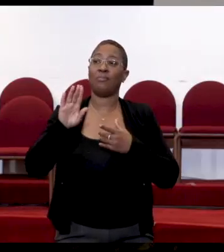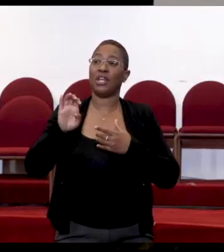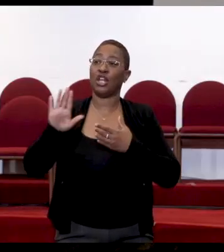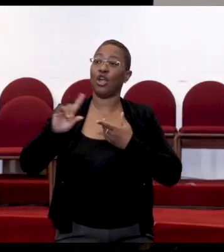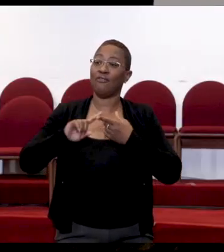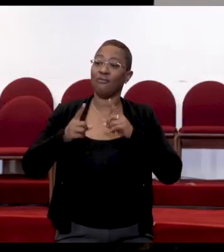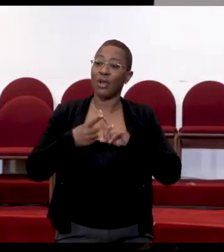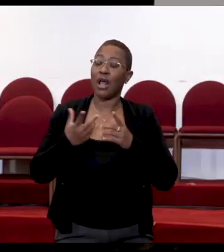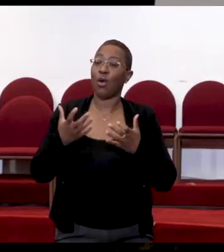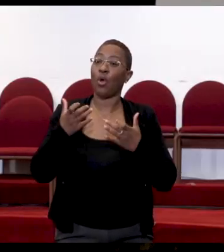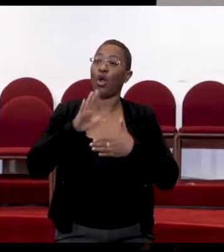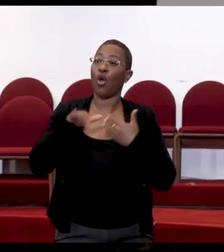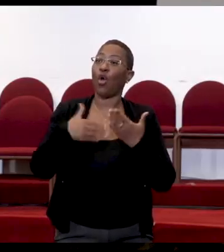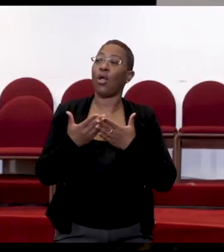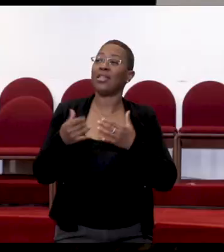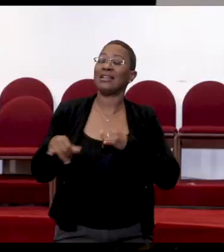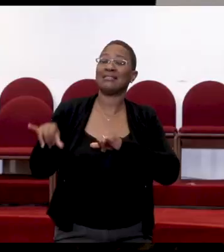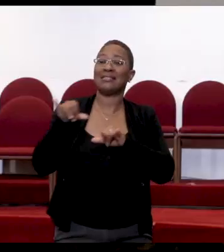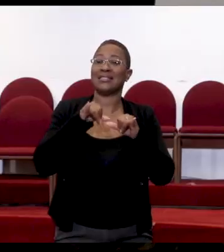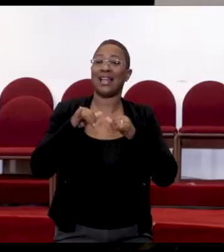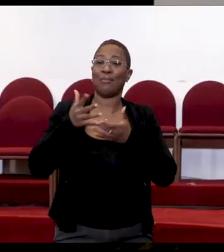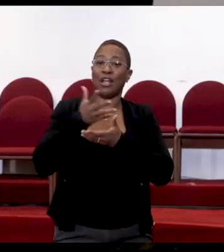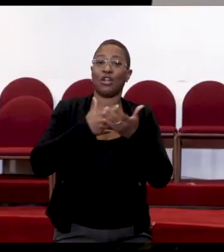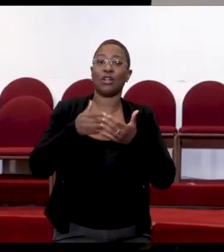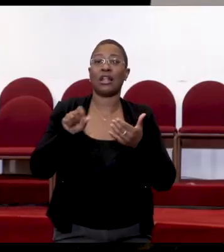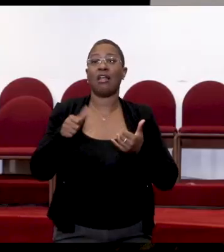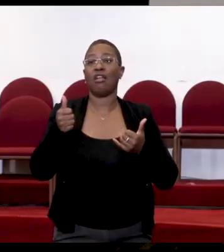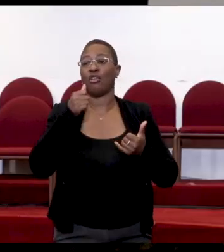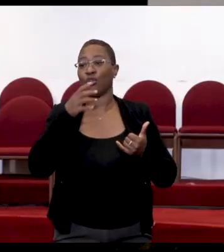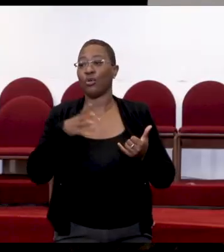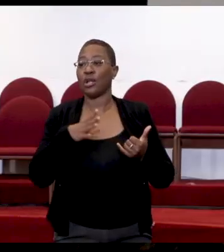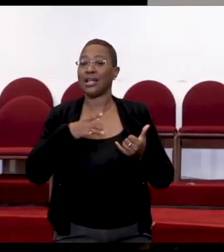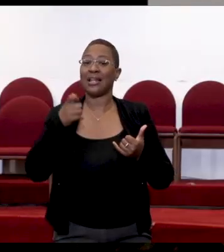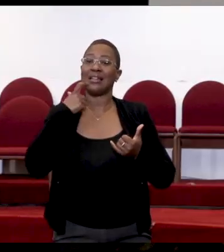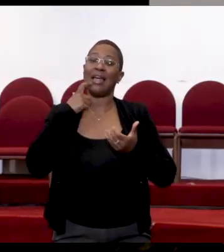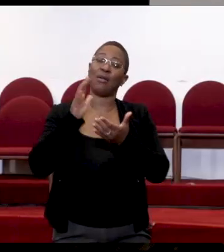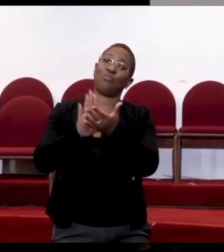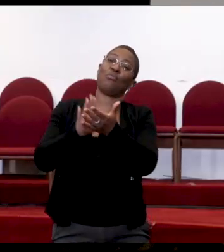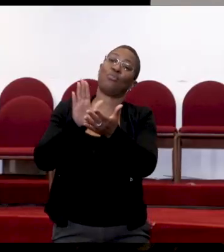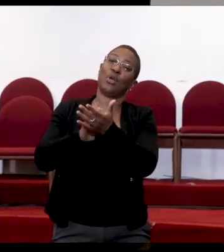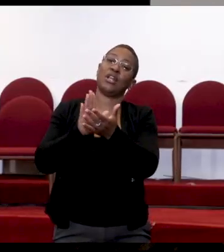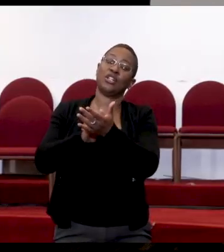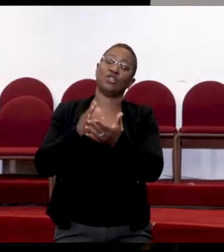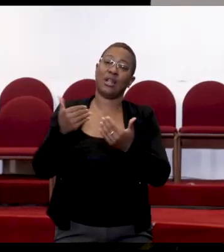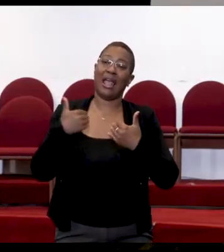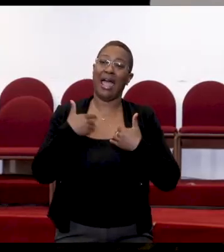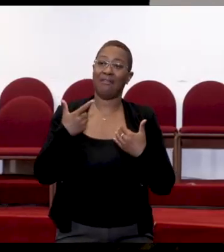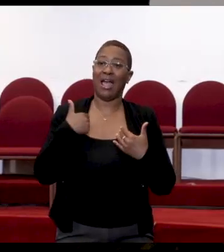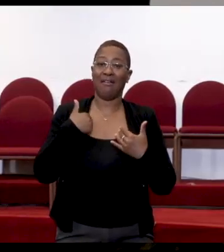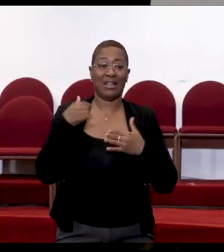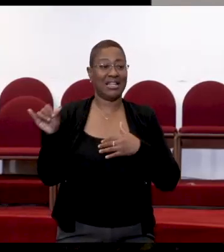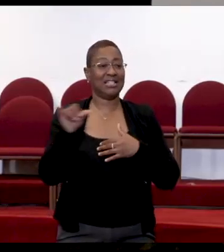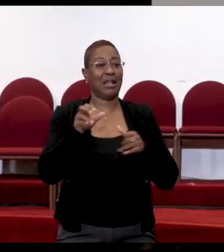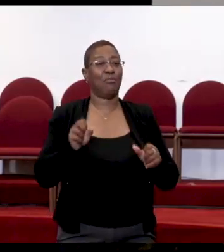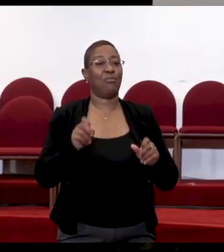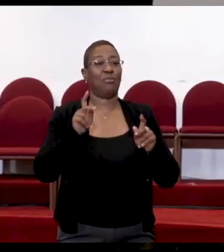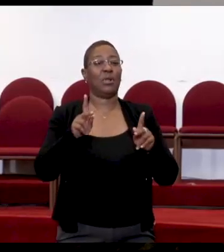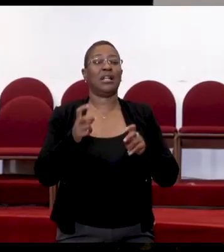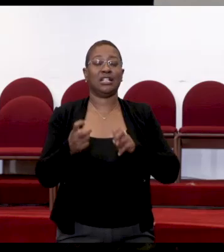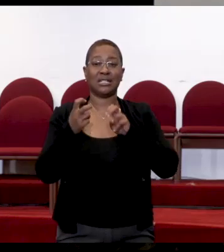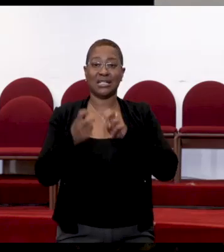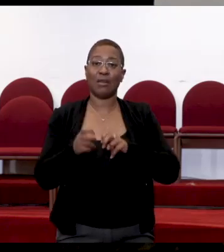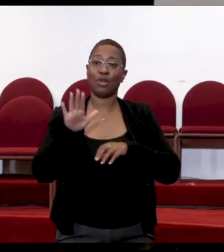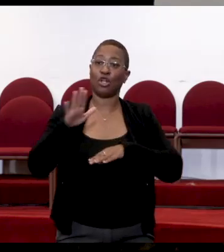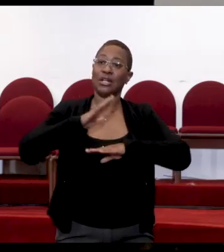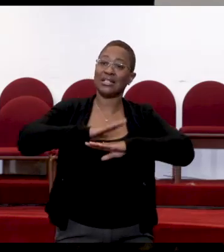like to have all of those same interactions that the other young lady that praises you have. I would like to have that same opportunity to sit down at